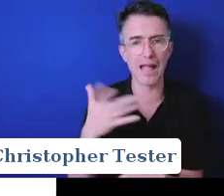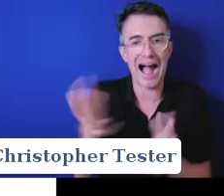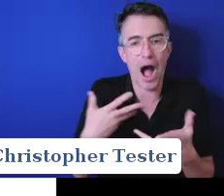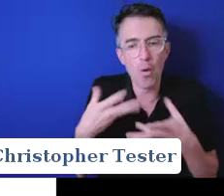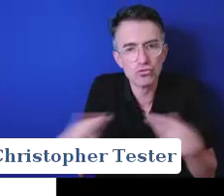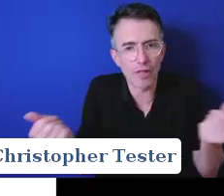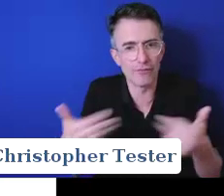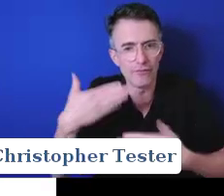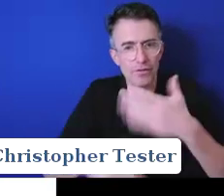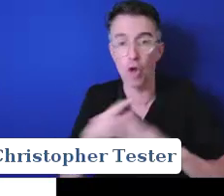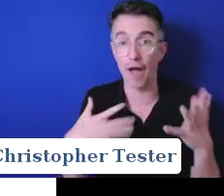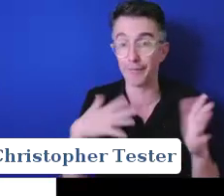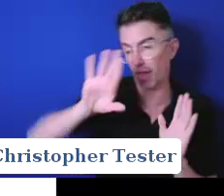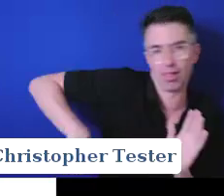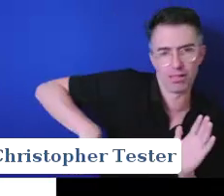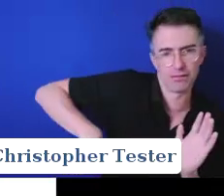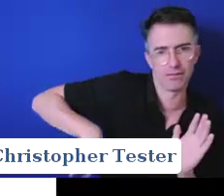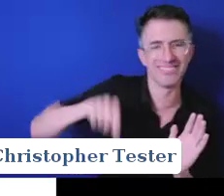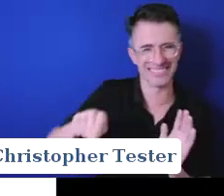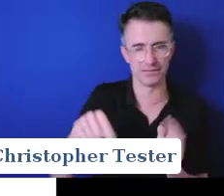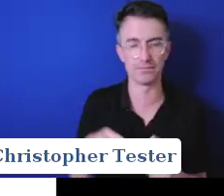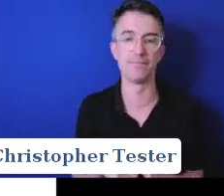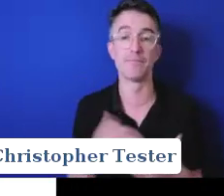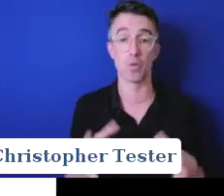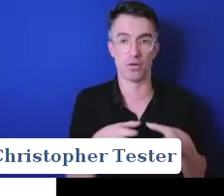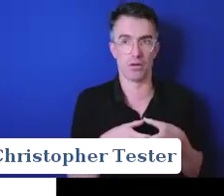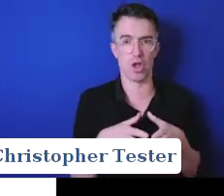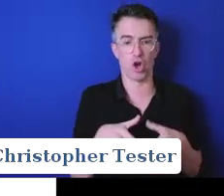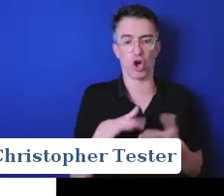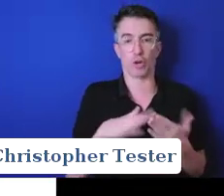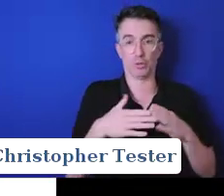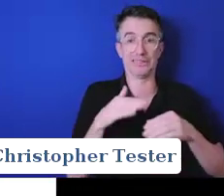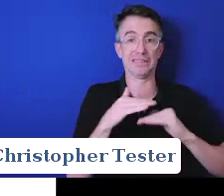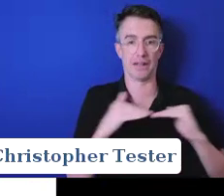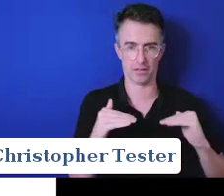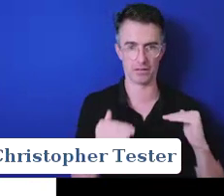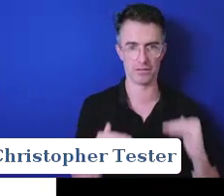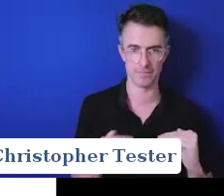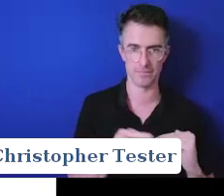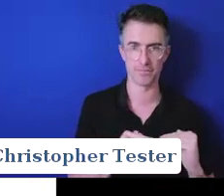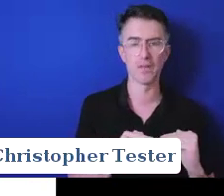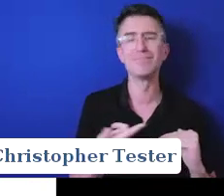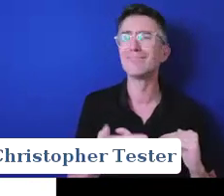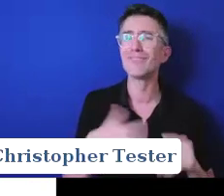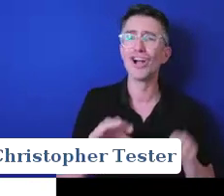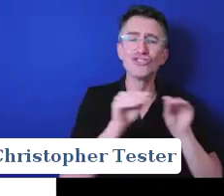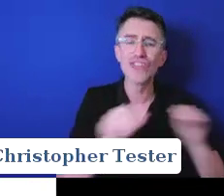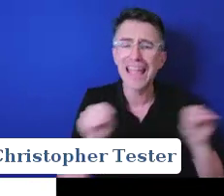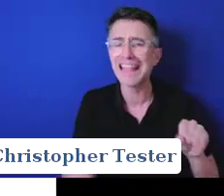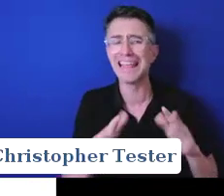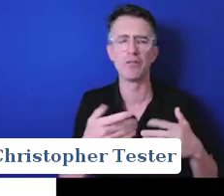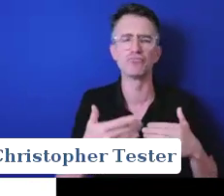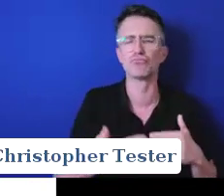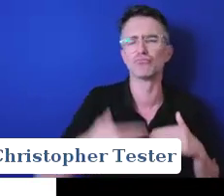level. However, the evaluation also found that trainings for focal points could be further tailored to the